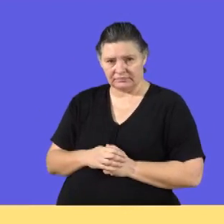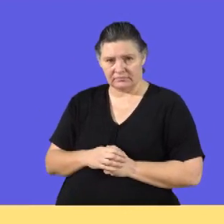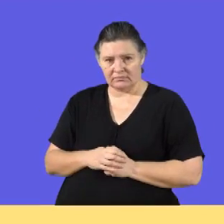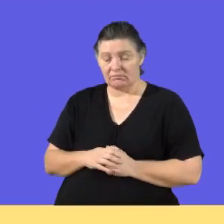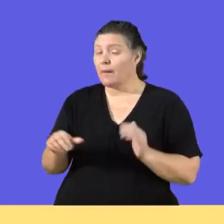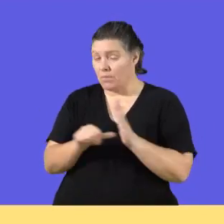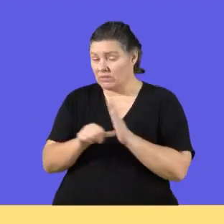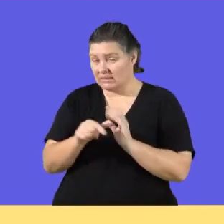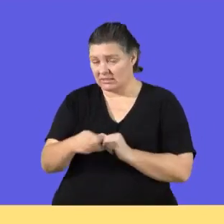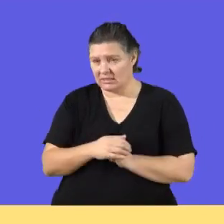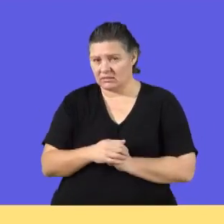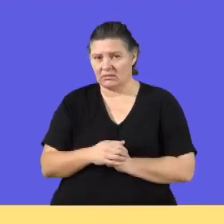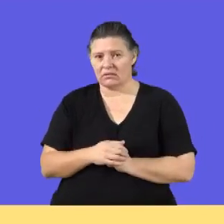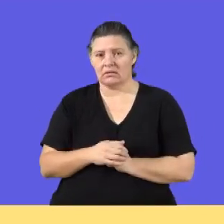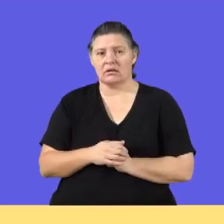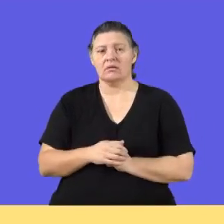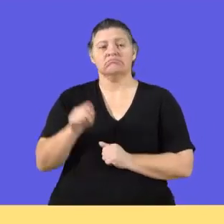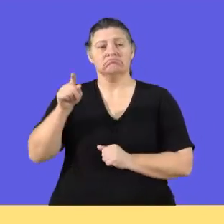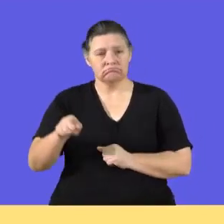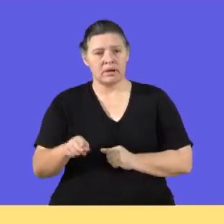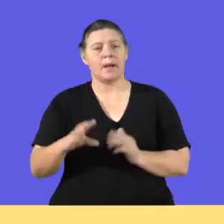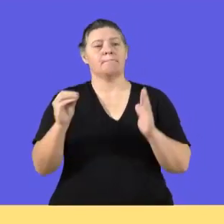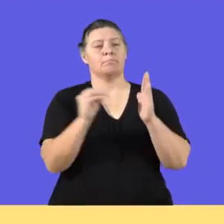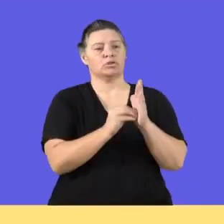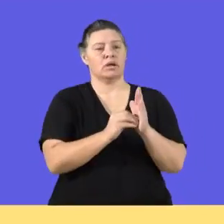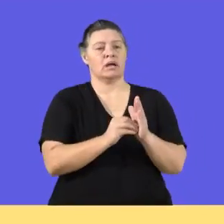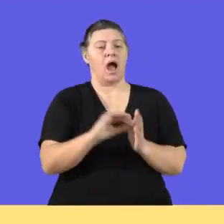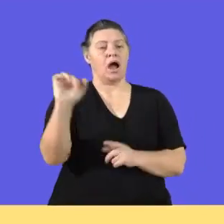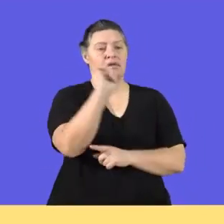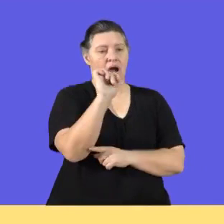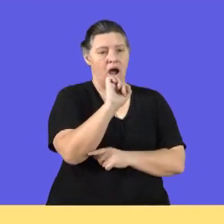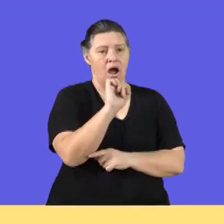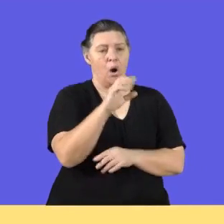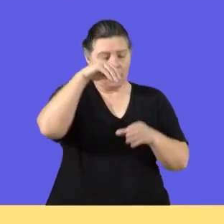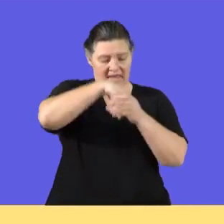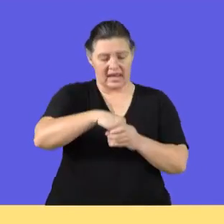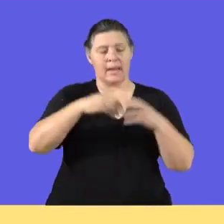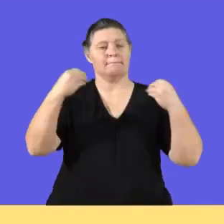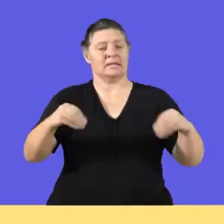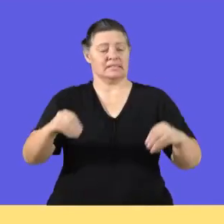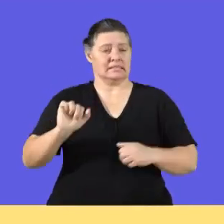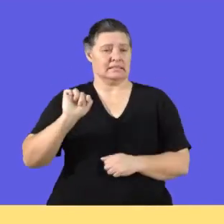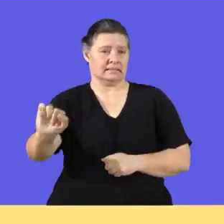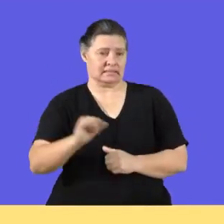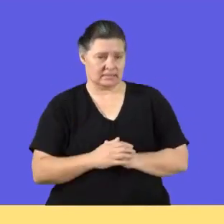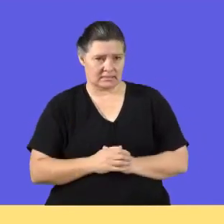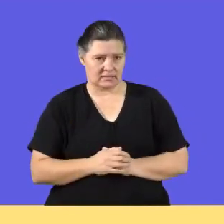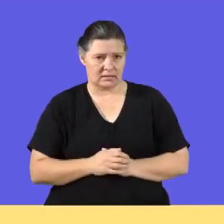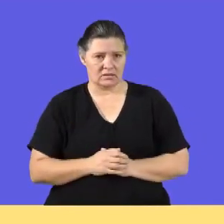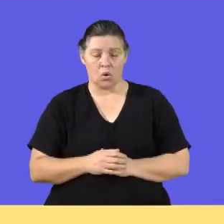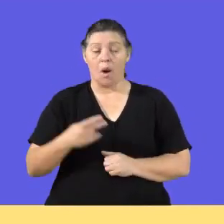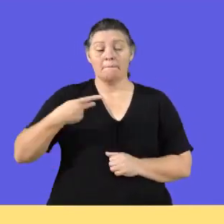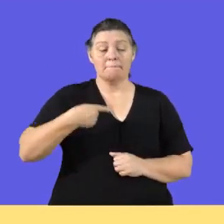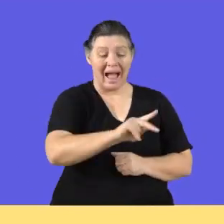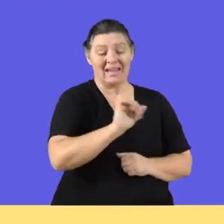using the business bank account. This is very important. And has recorded it as a vehicle in the business books. So